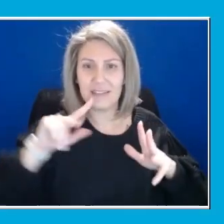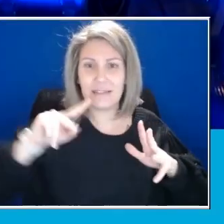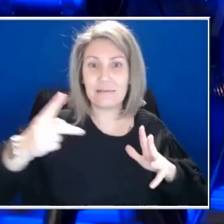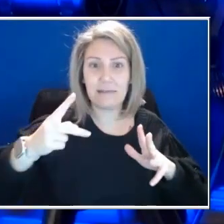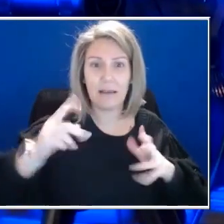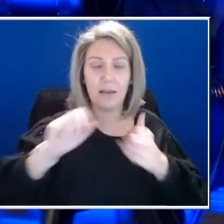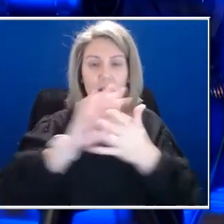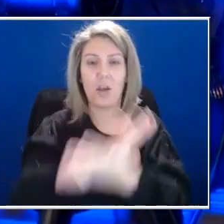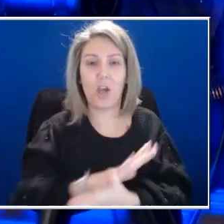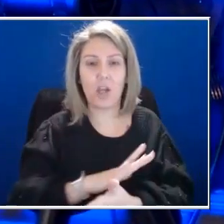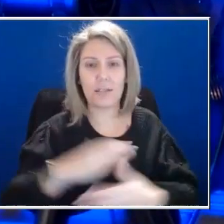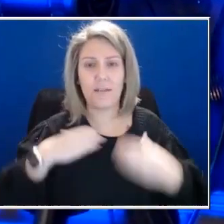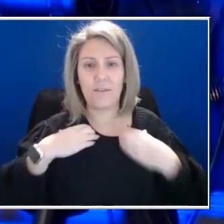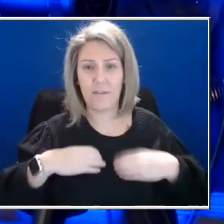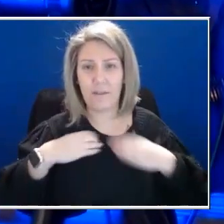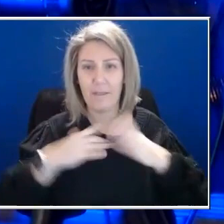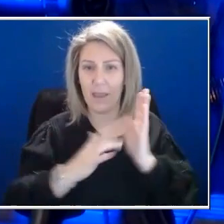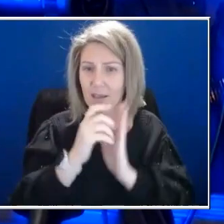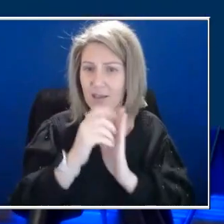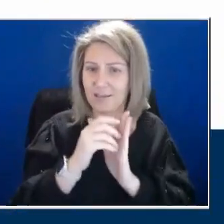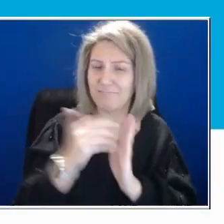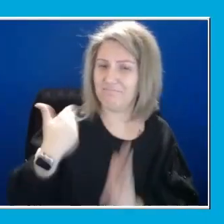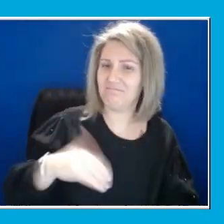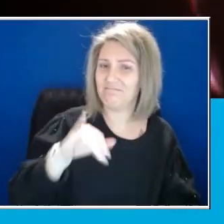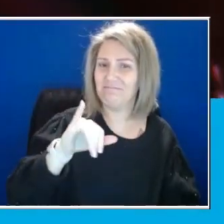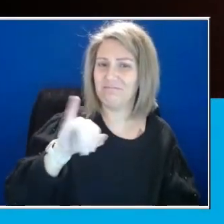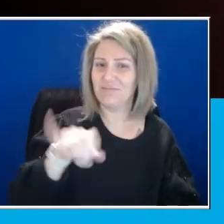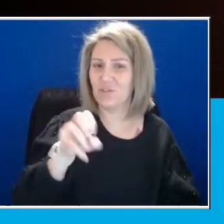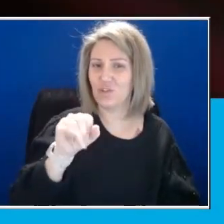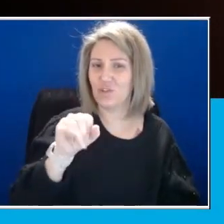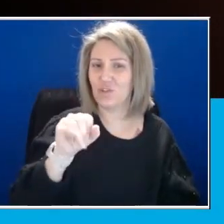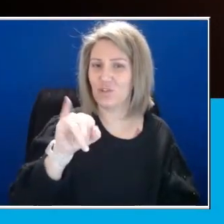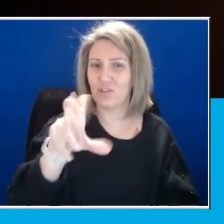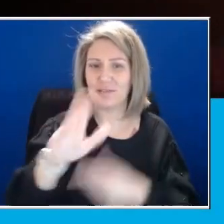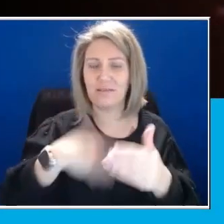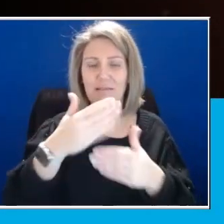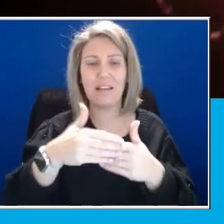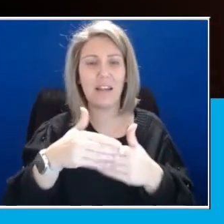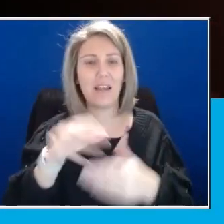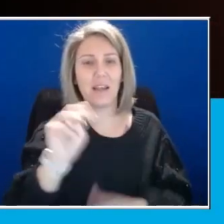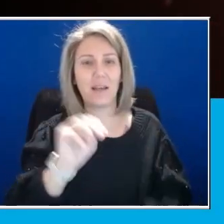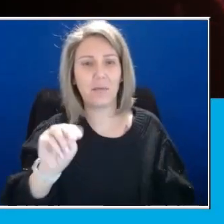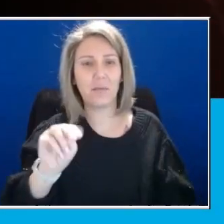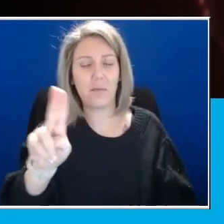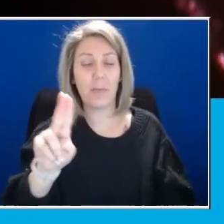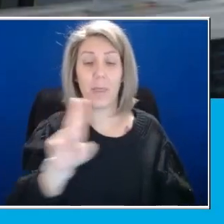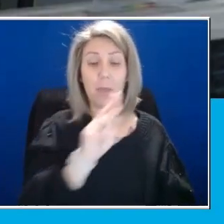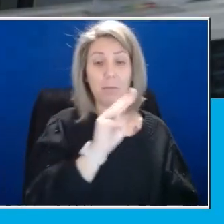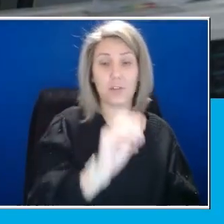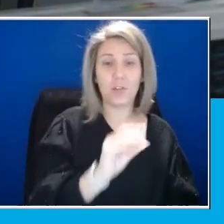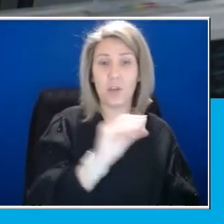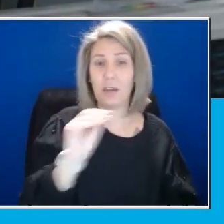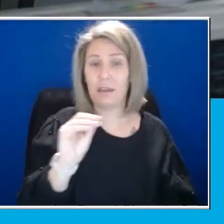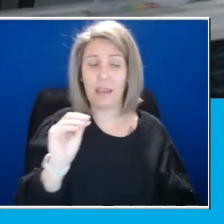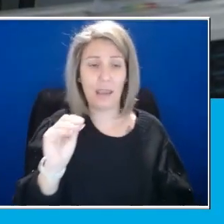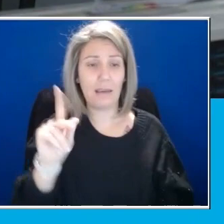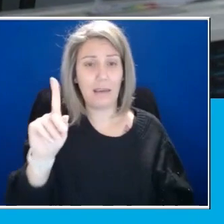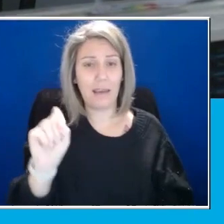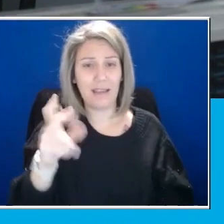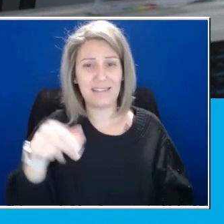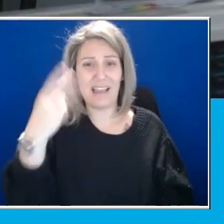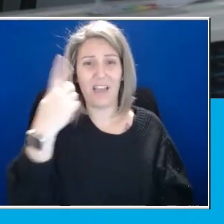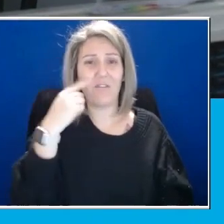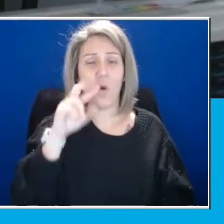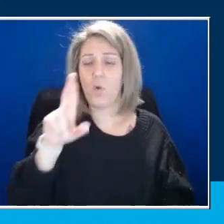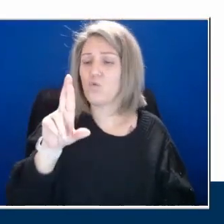cancer. I'm Jessica Lovell, coming up on the next Morning Medical Update. Missouri and Kansas rank high for radon. How high? What you